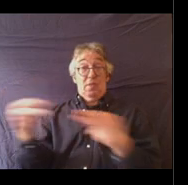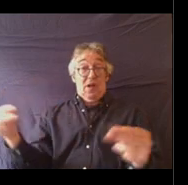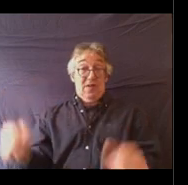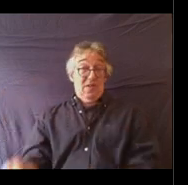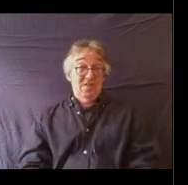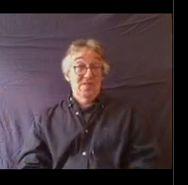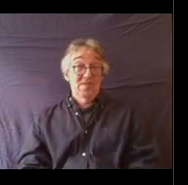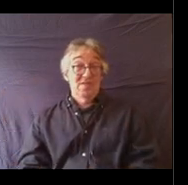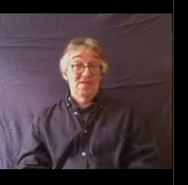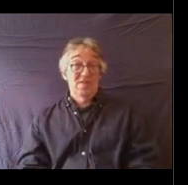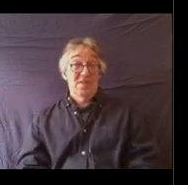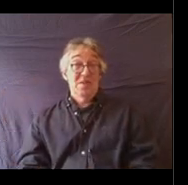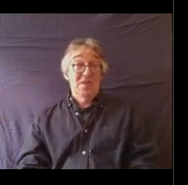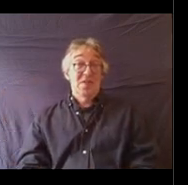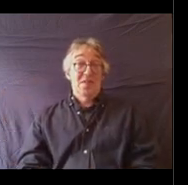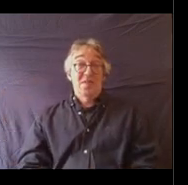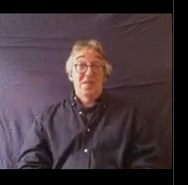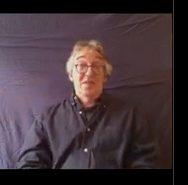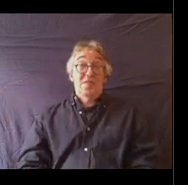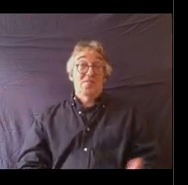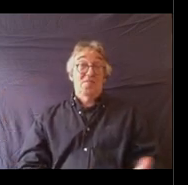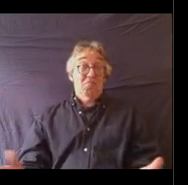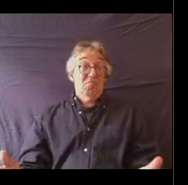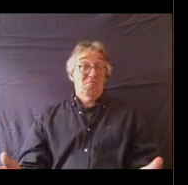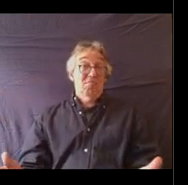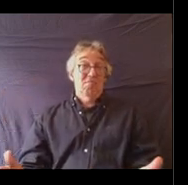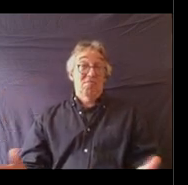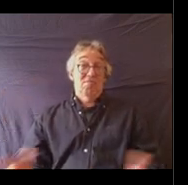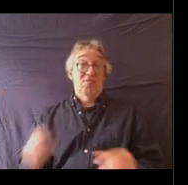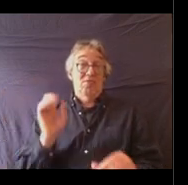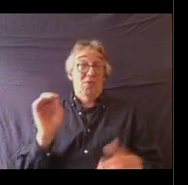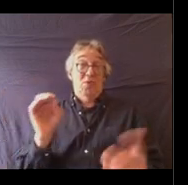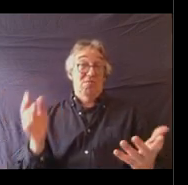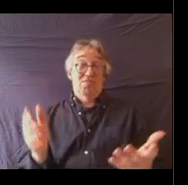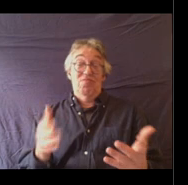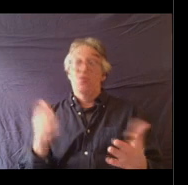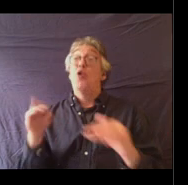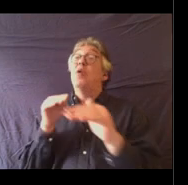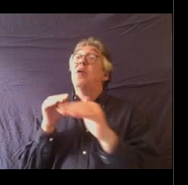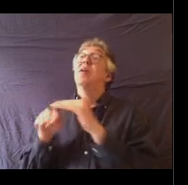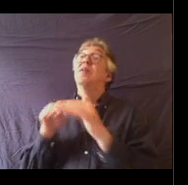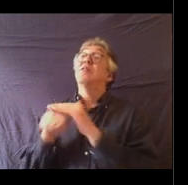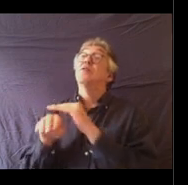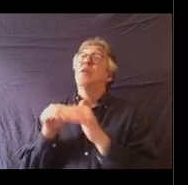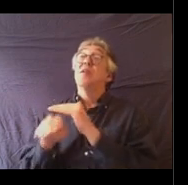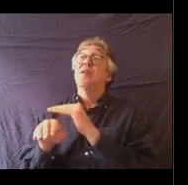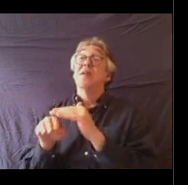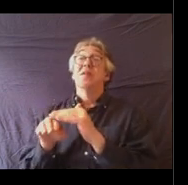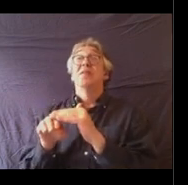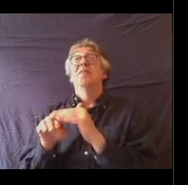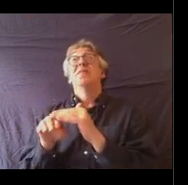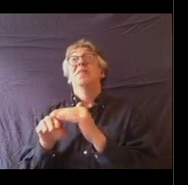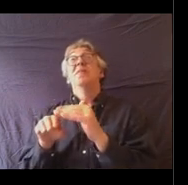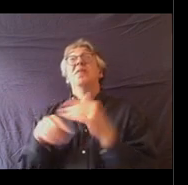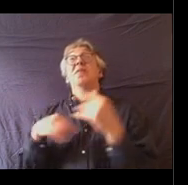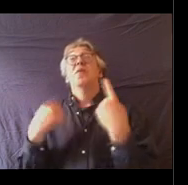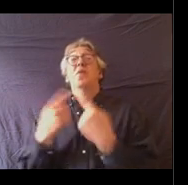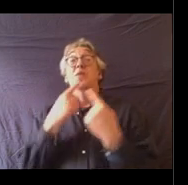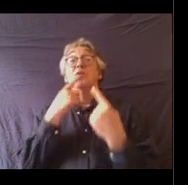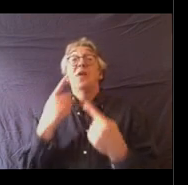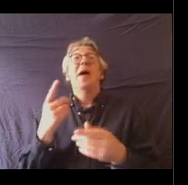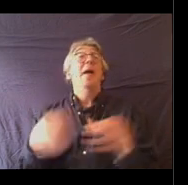with subtitles, for example. So accessibility, as we say, accessibility is crucial for